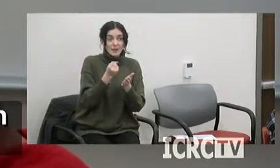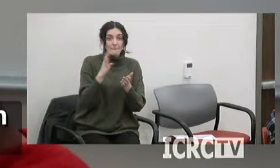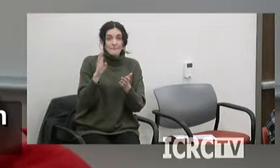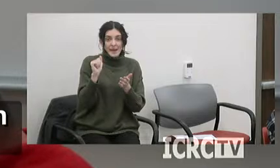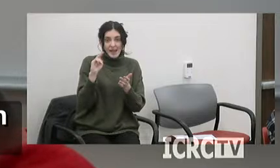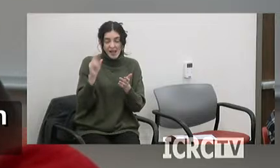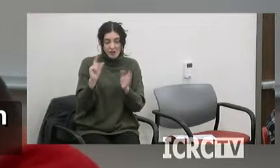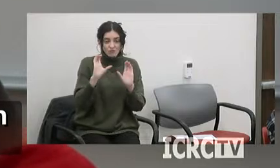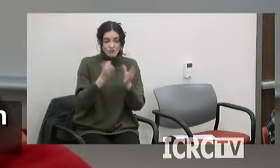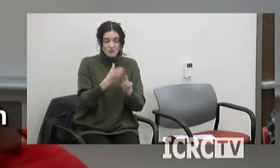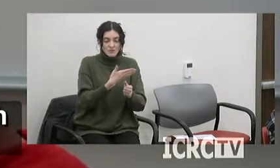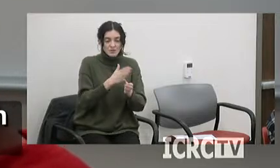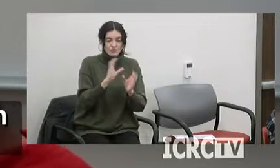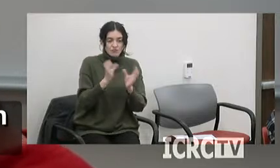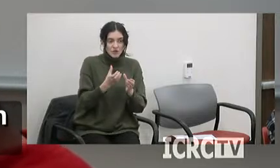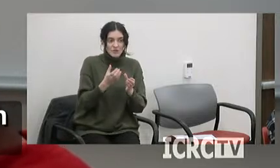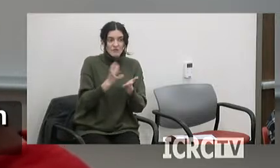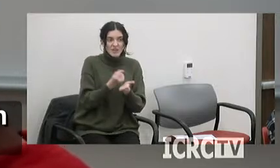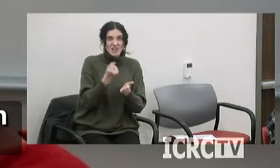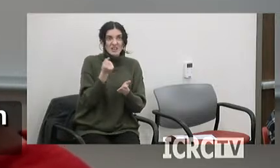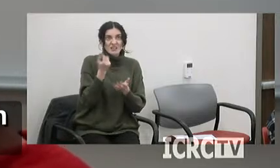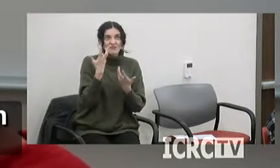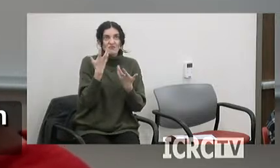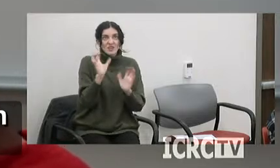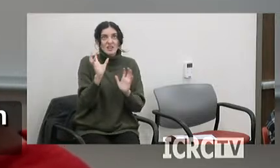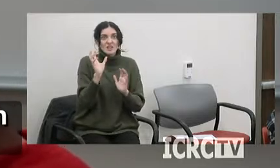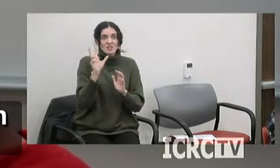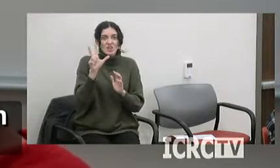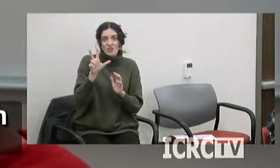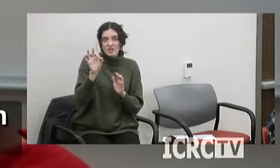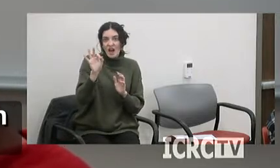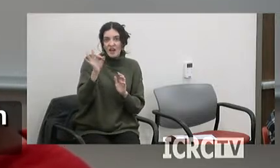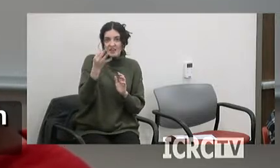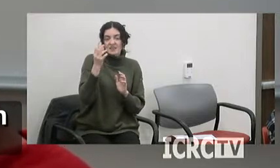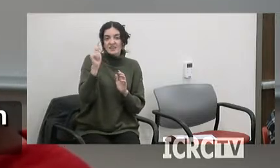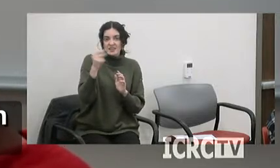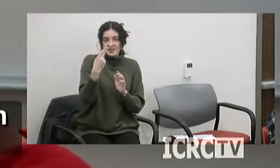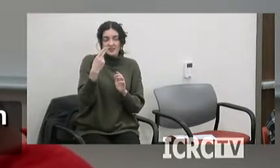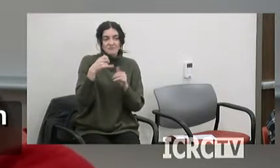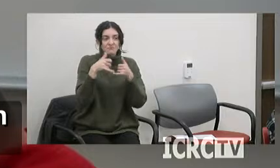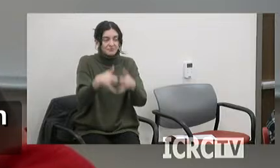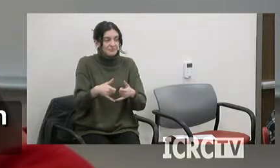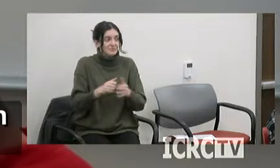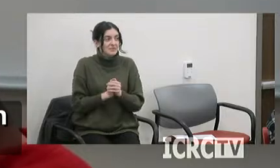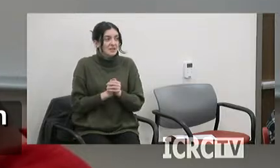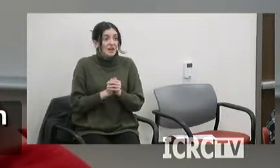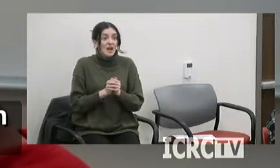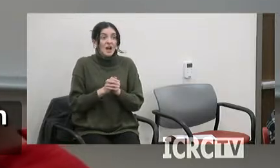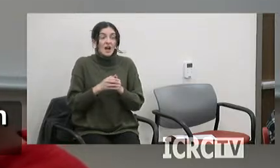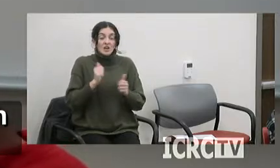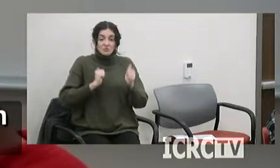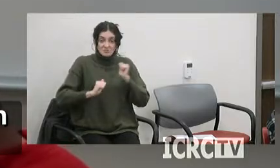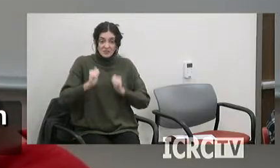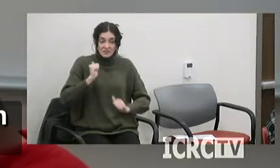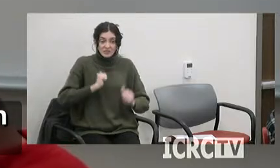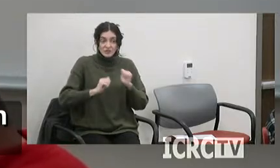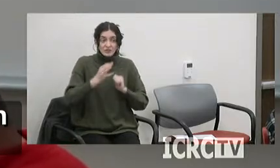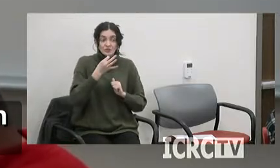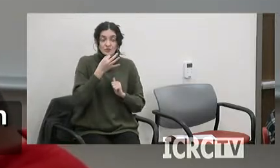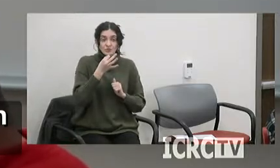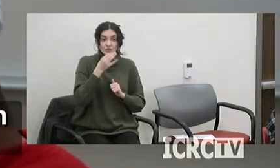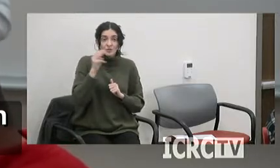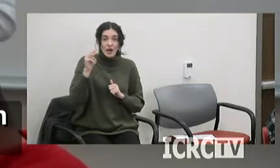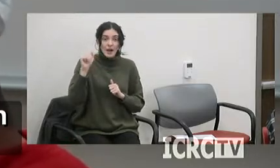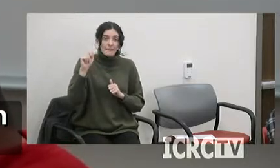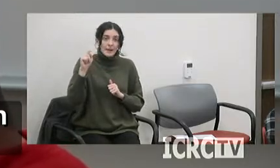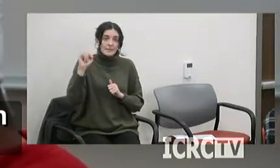program. Matilda tickets are on sale for the first musical in the new Zamudio Theater, March 15th and 16th, so please get your tickets for those. They're on